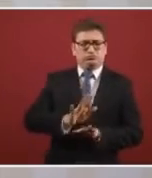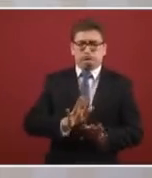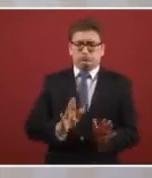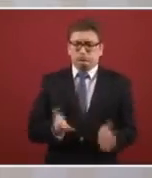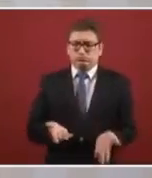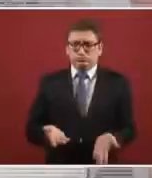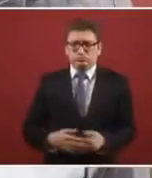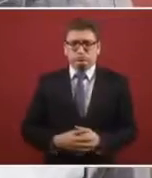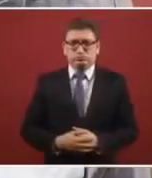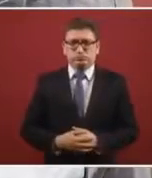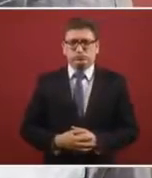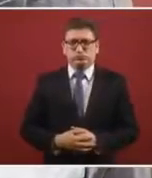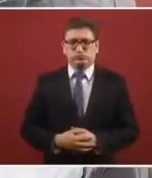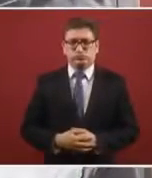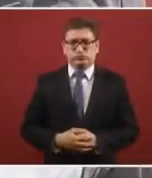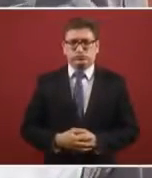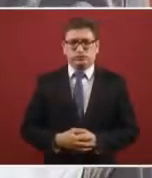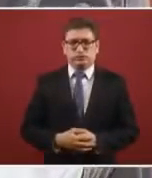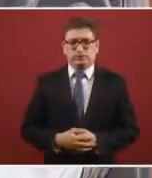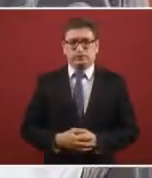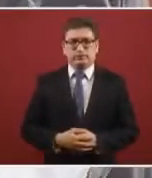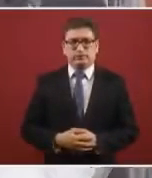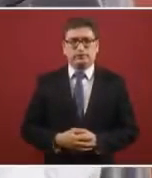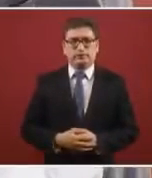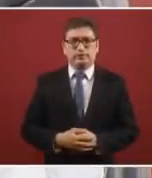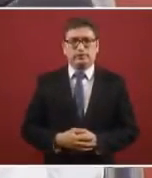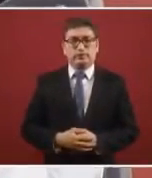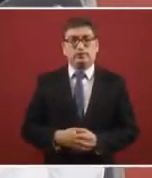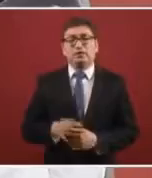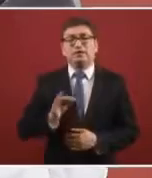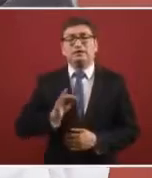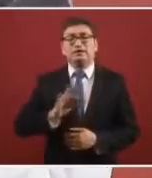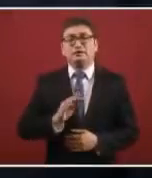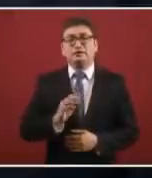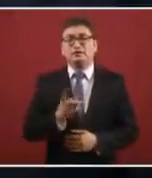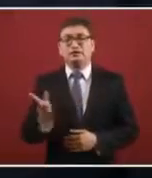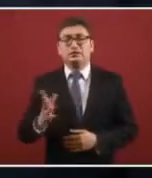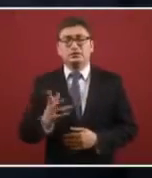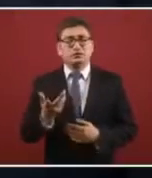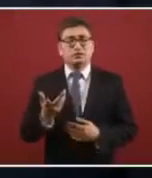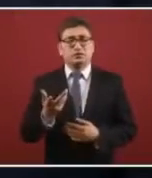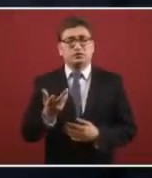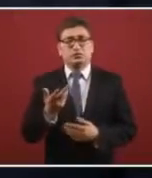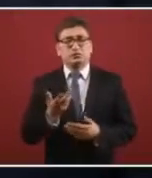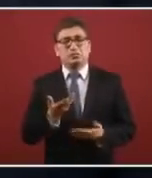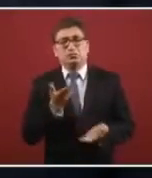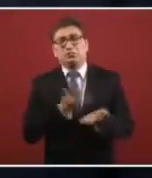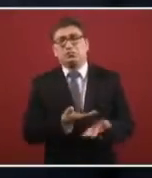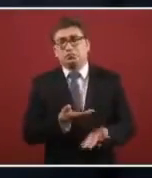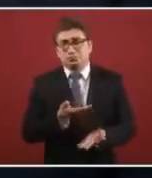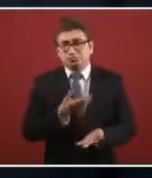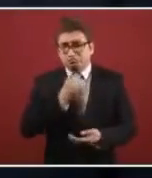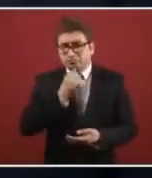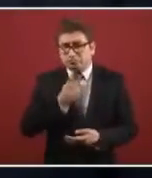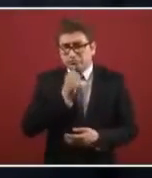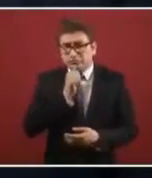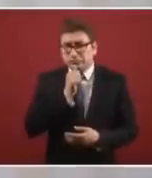that. Y si no la solicita, And if they don't solicit it,